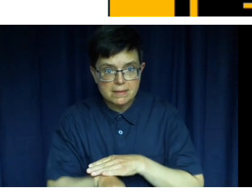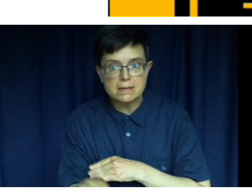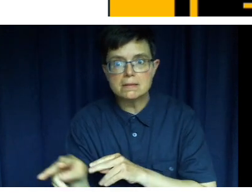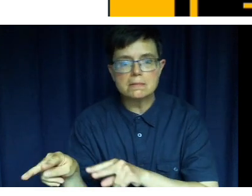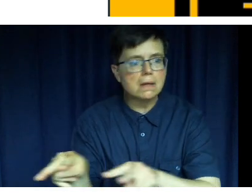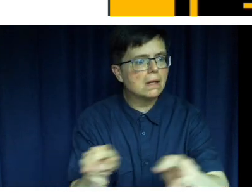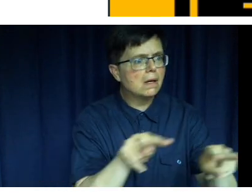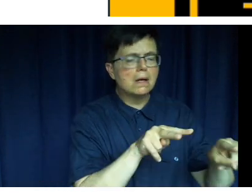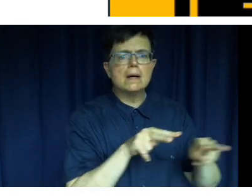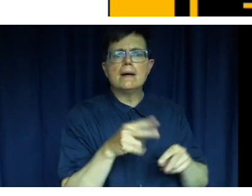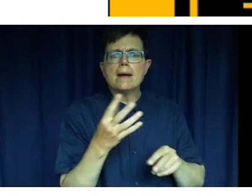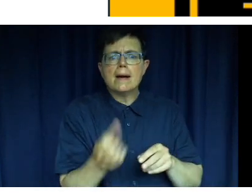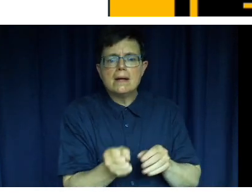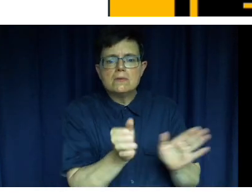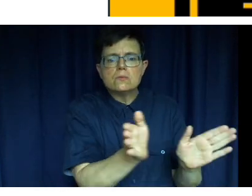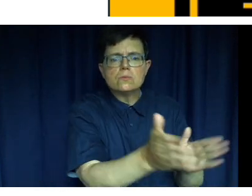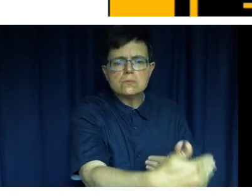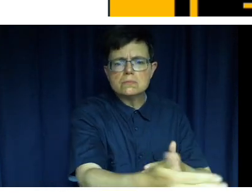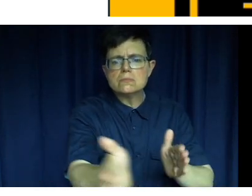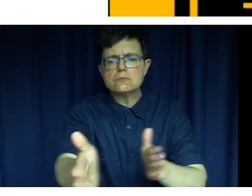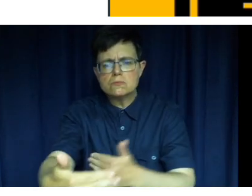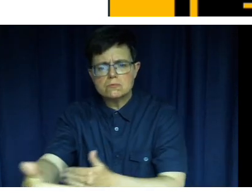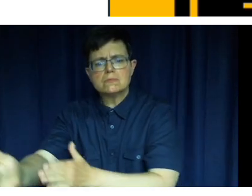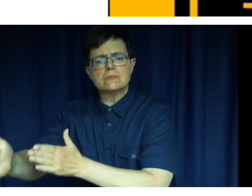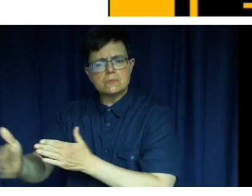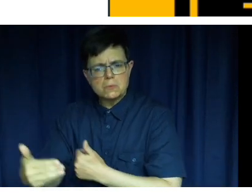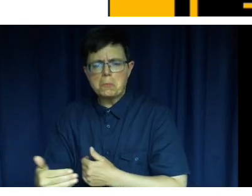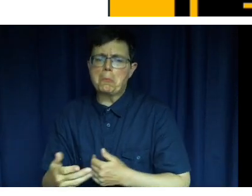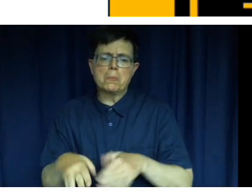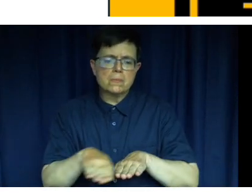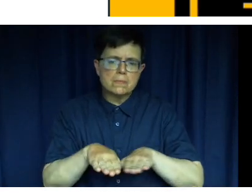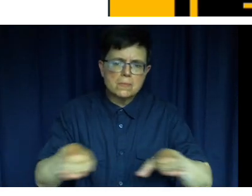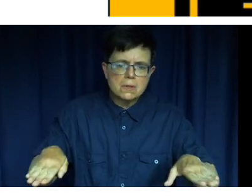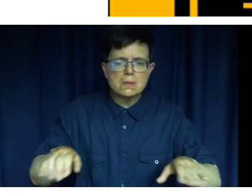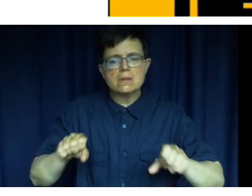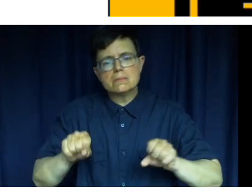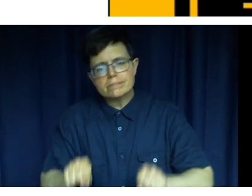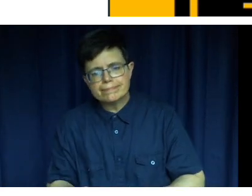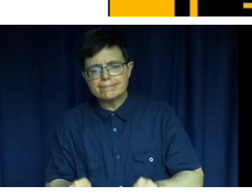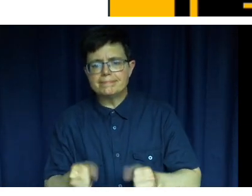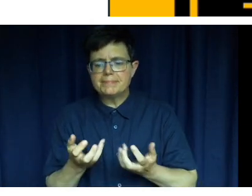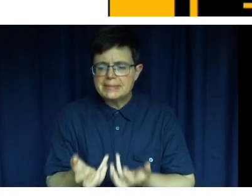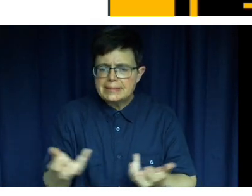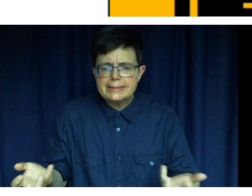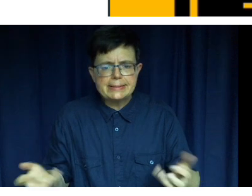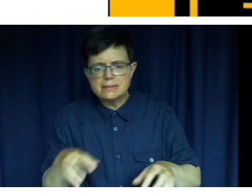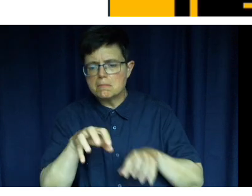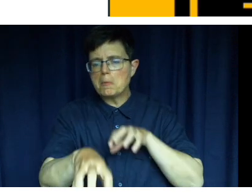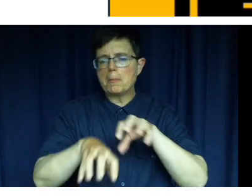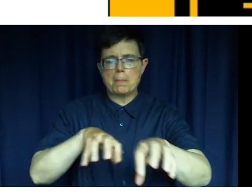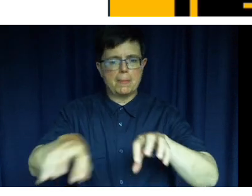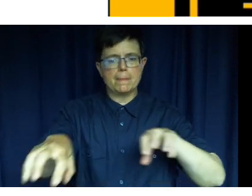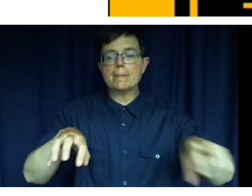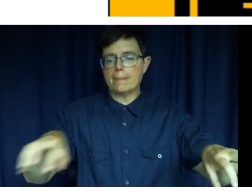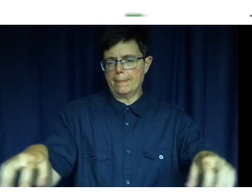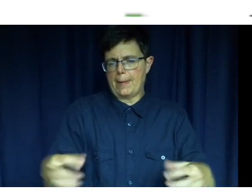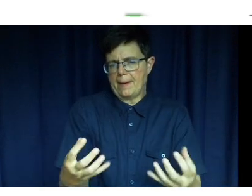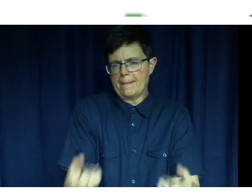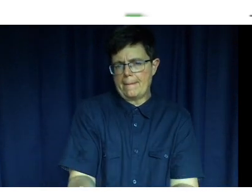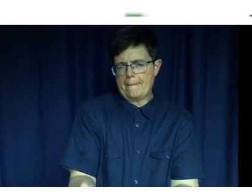rooms. The rooms contain furniture and pieces of your properties.